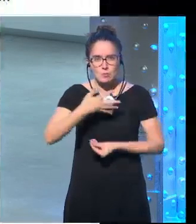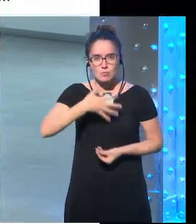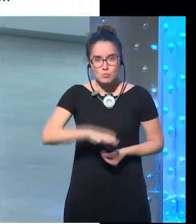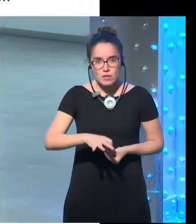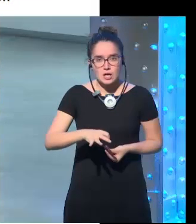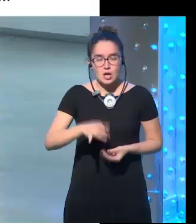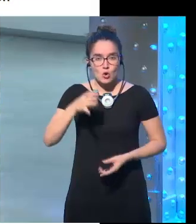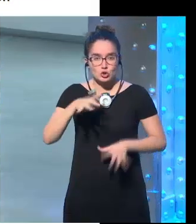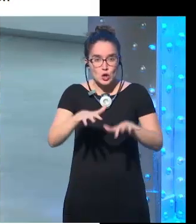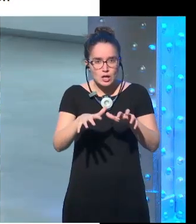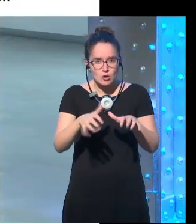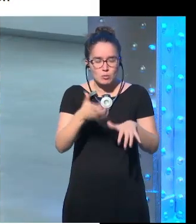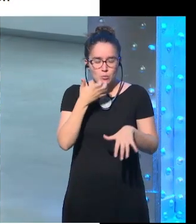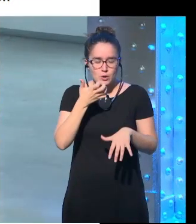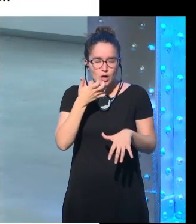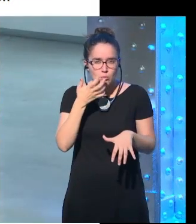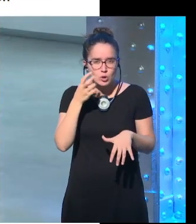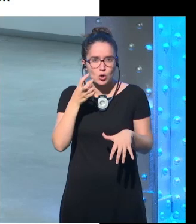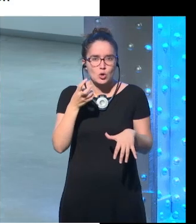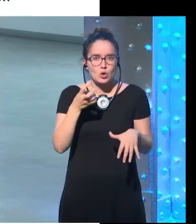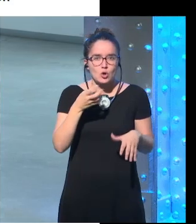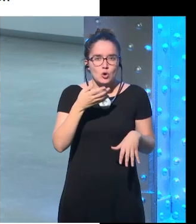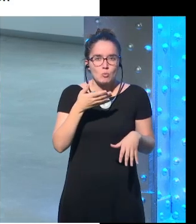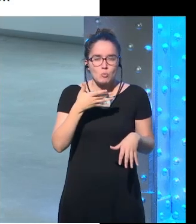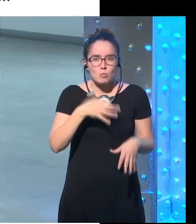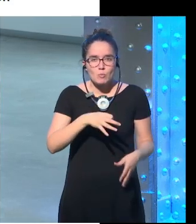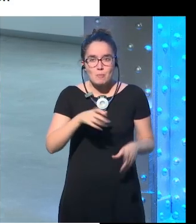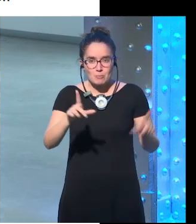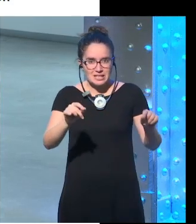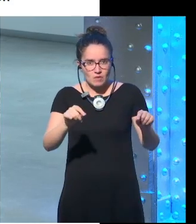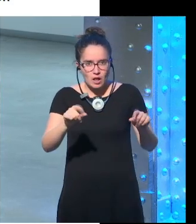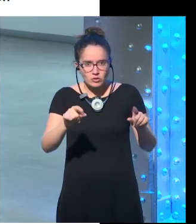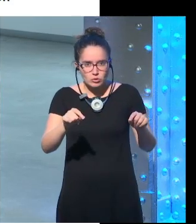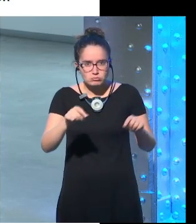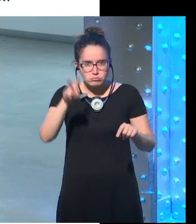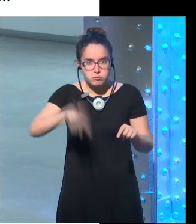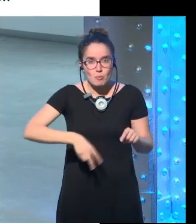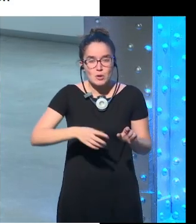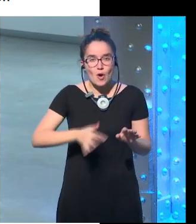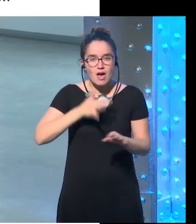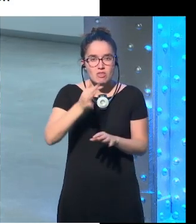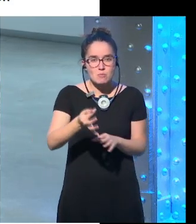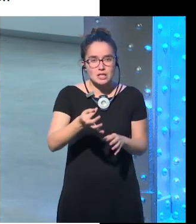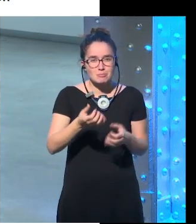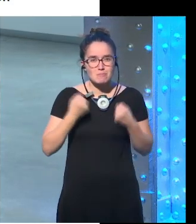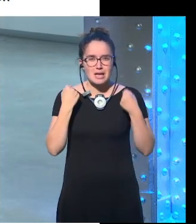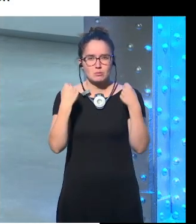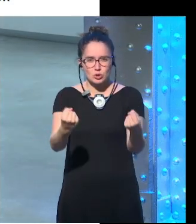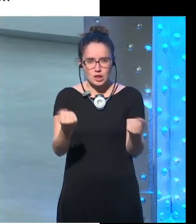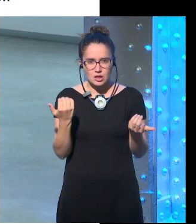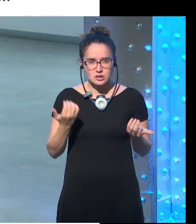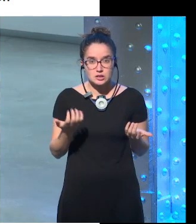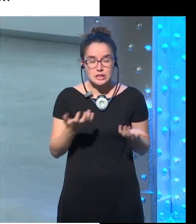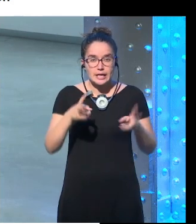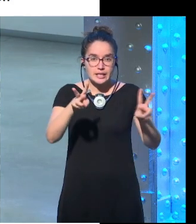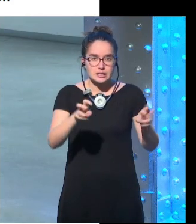that not only have they become cheaper, they've also become much more powerful in the scope of